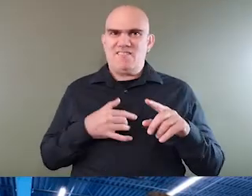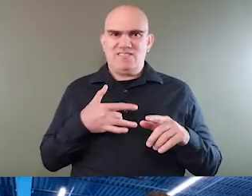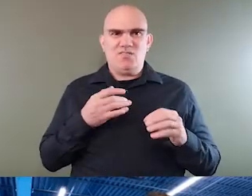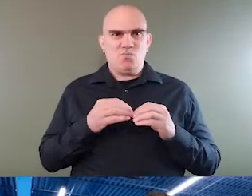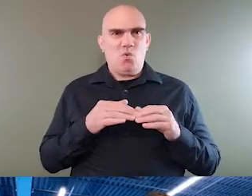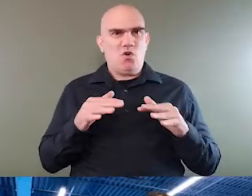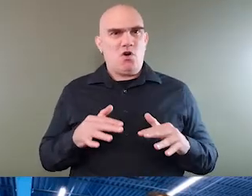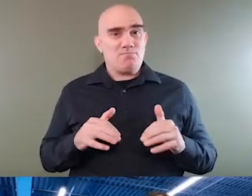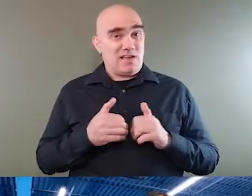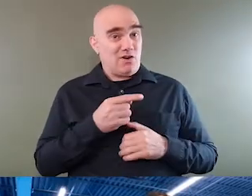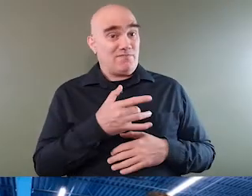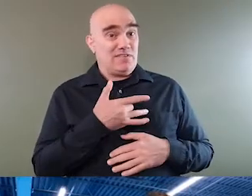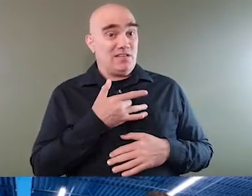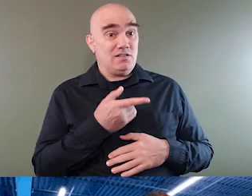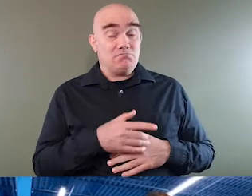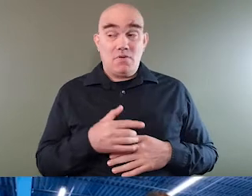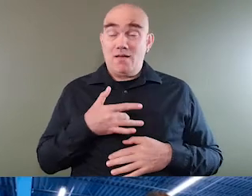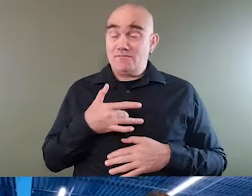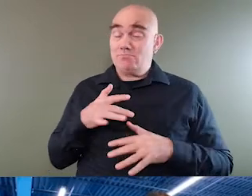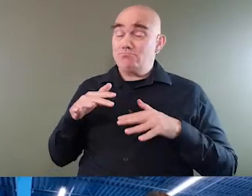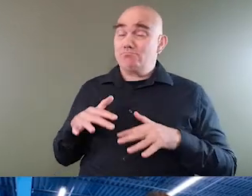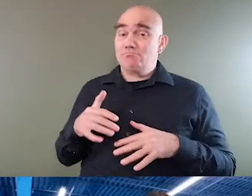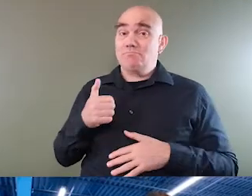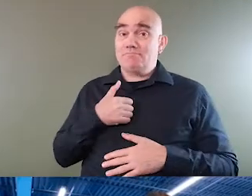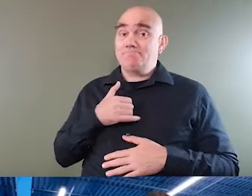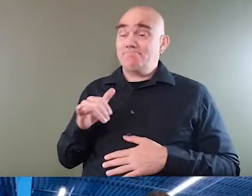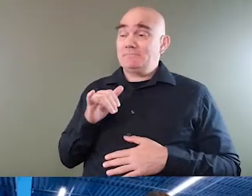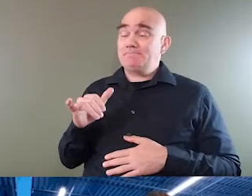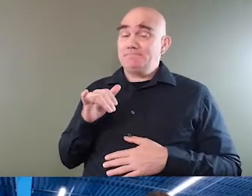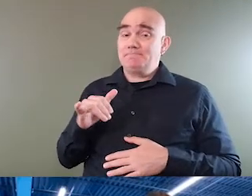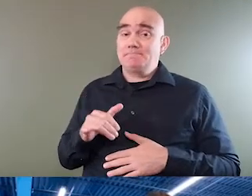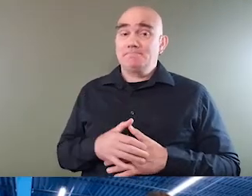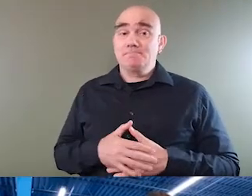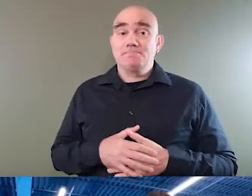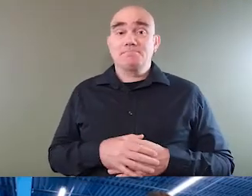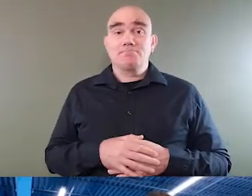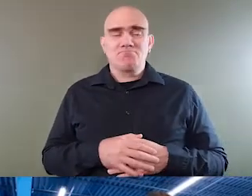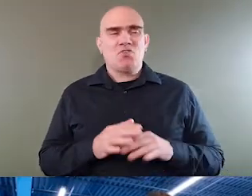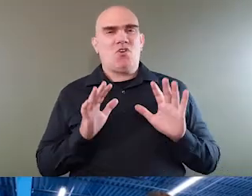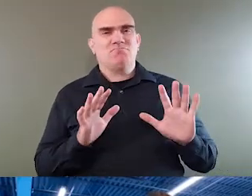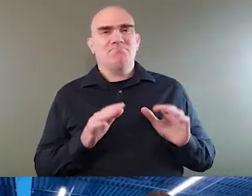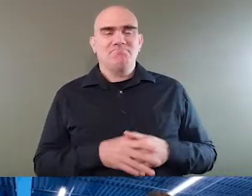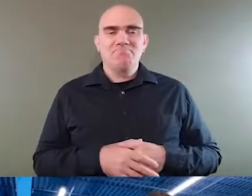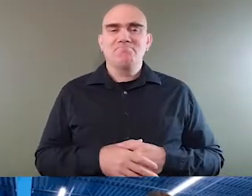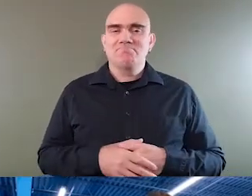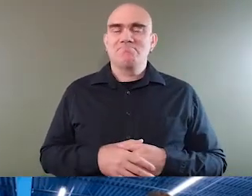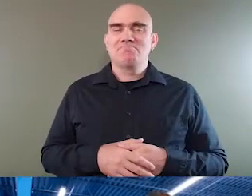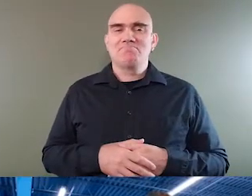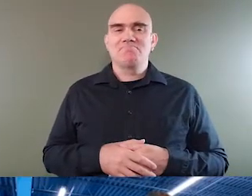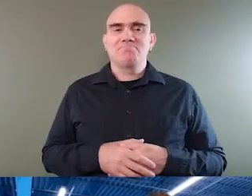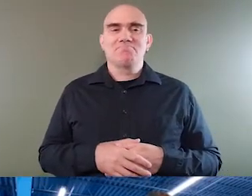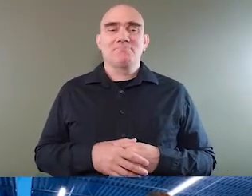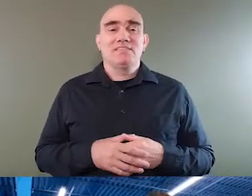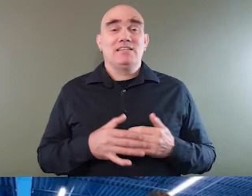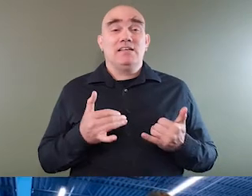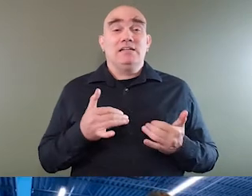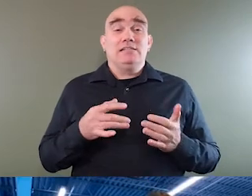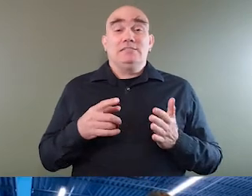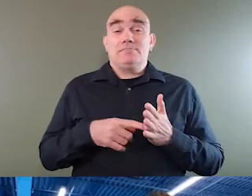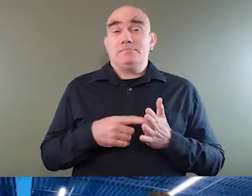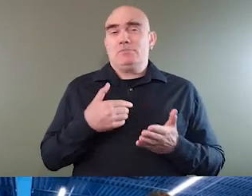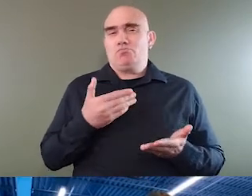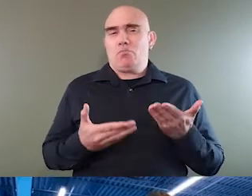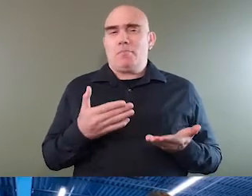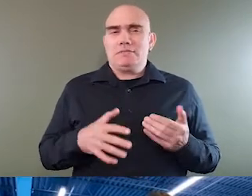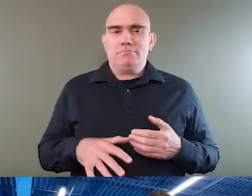feel? I also feel calm myself as well. Awesome. Well, sometimes we